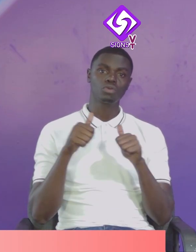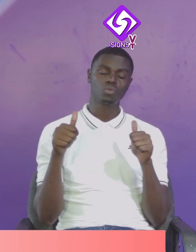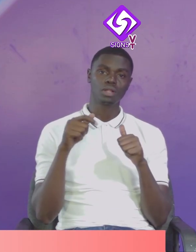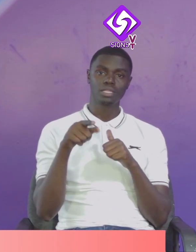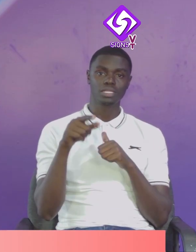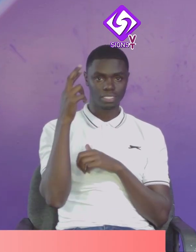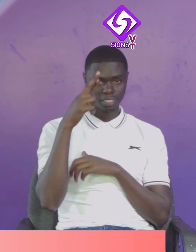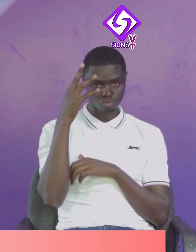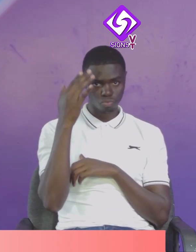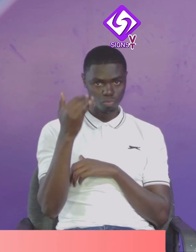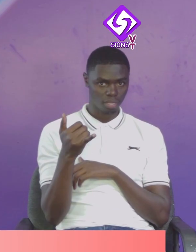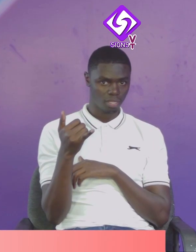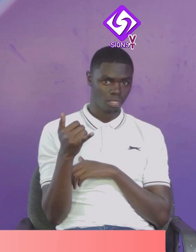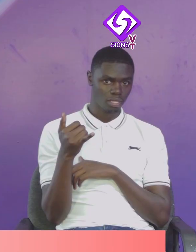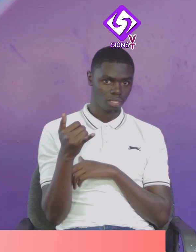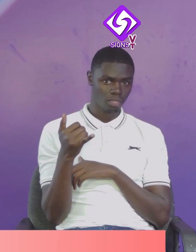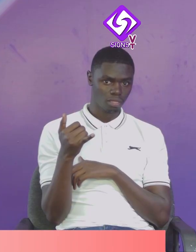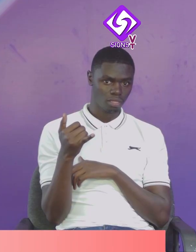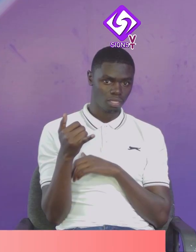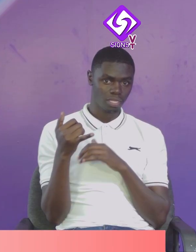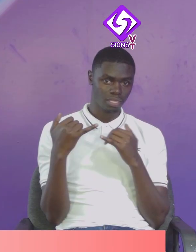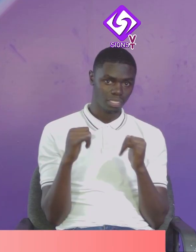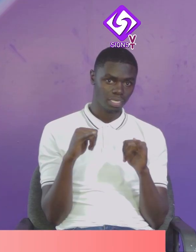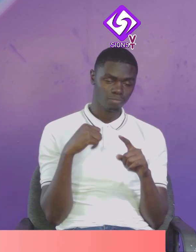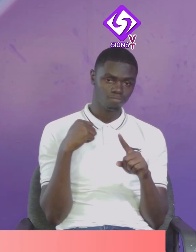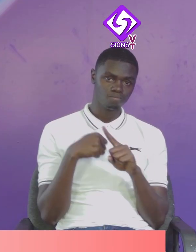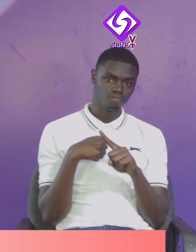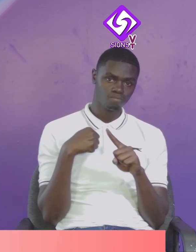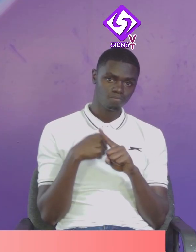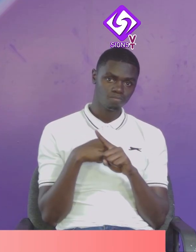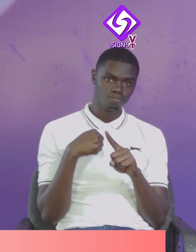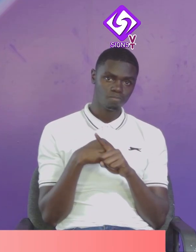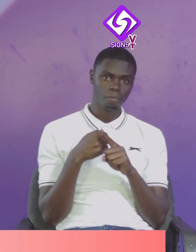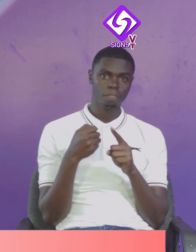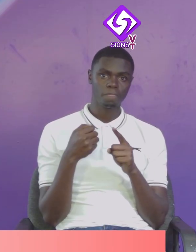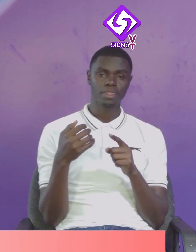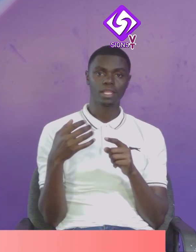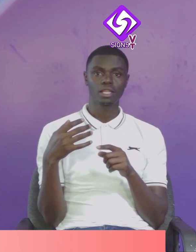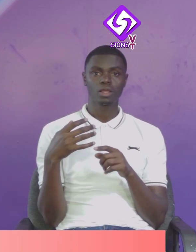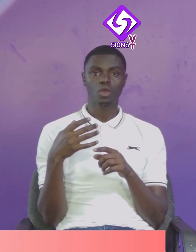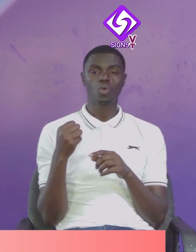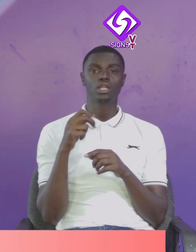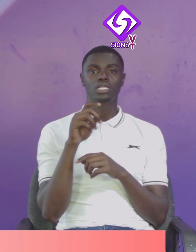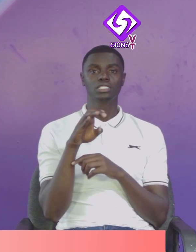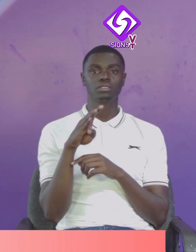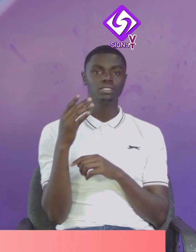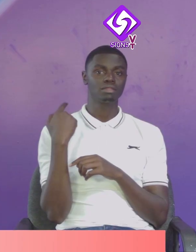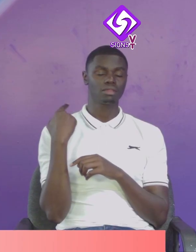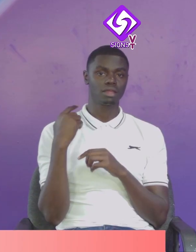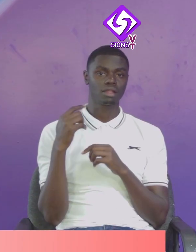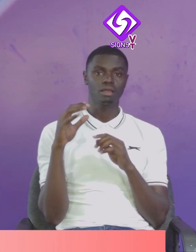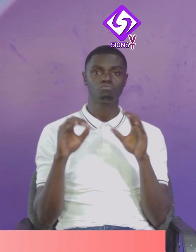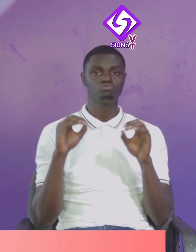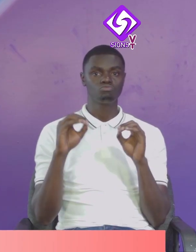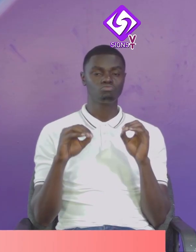why they sort of try and fought tooth to nail, try and hold off KCB yesterday, ending in a 0-0